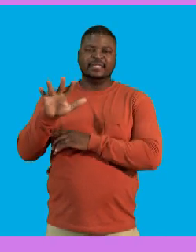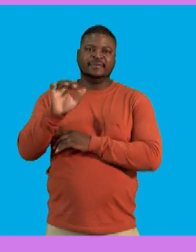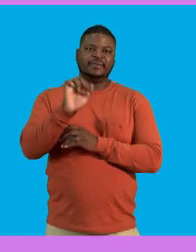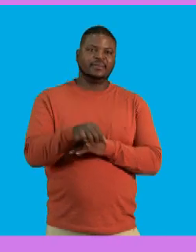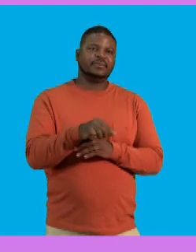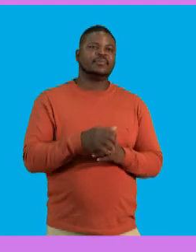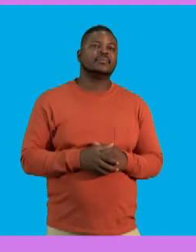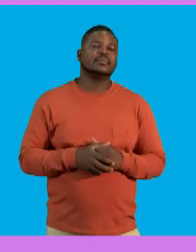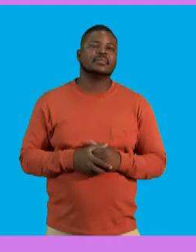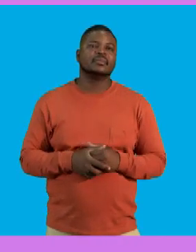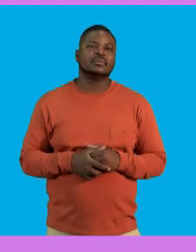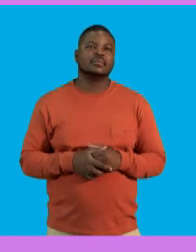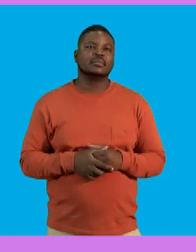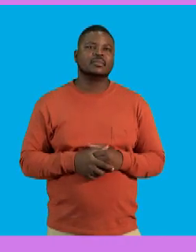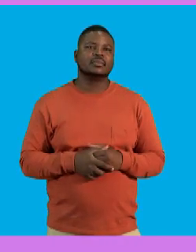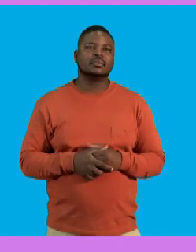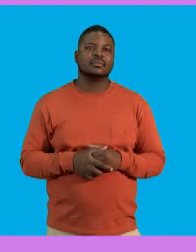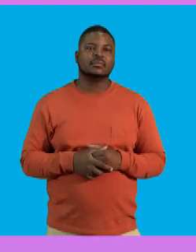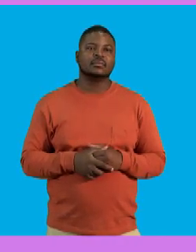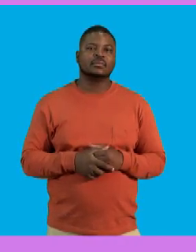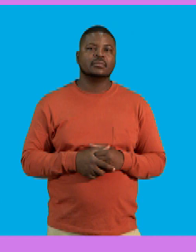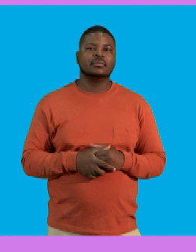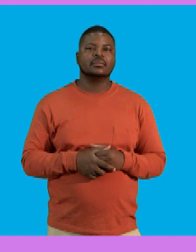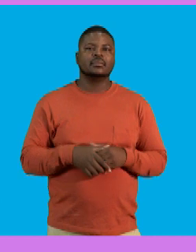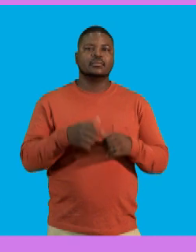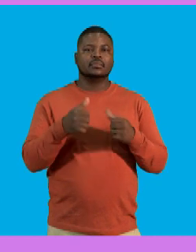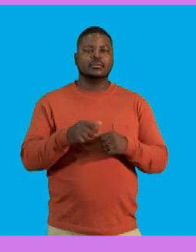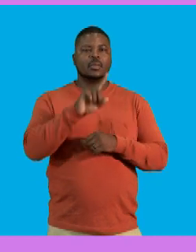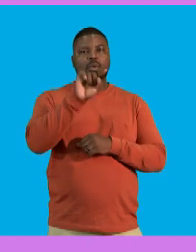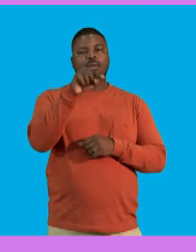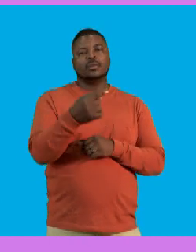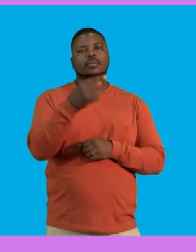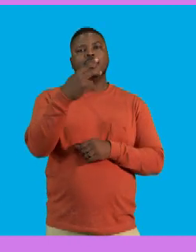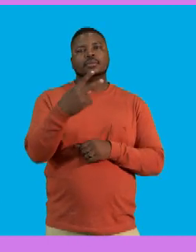3.15, okay, 3.15 should be here,